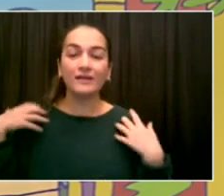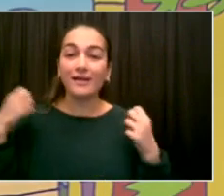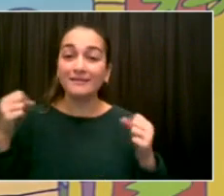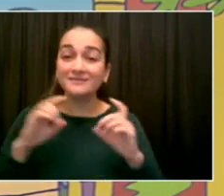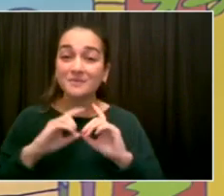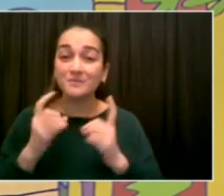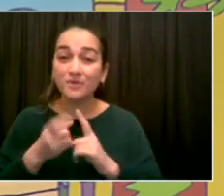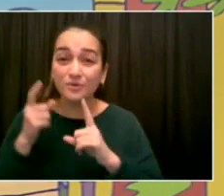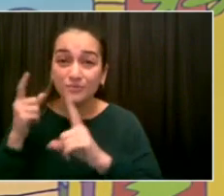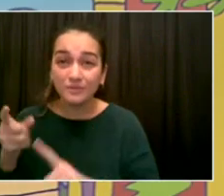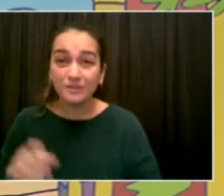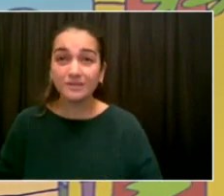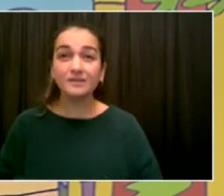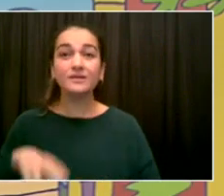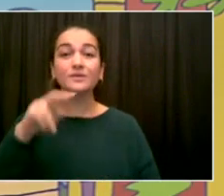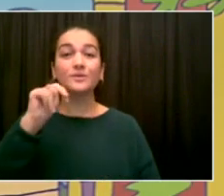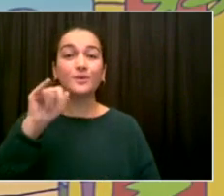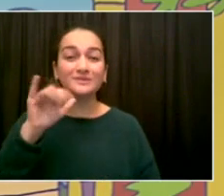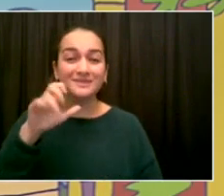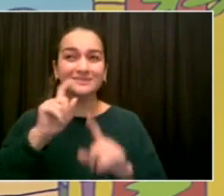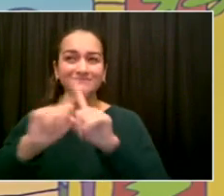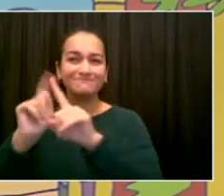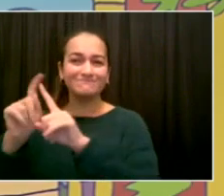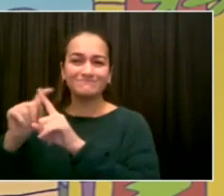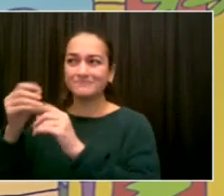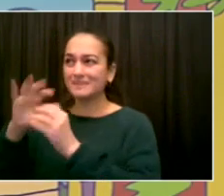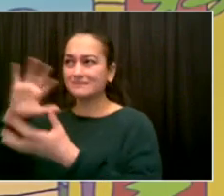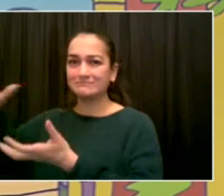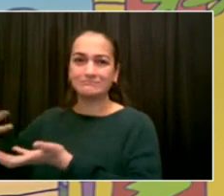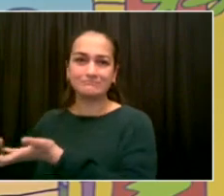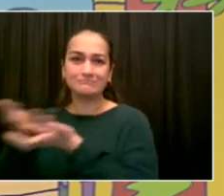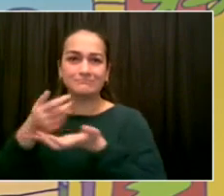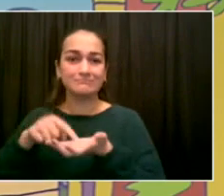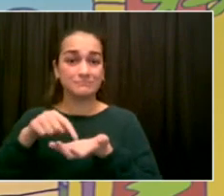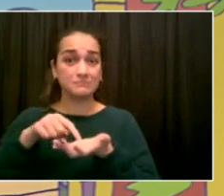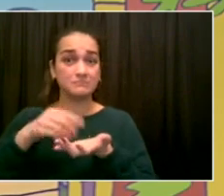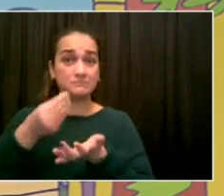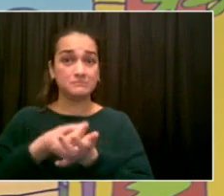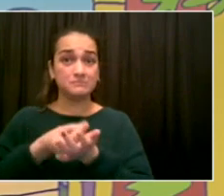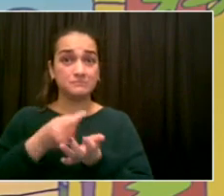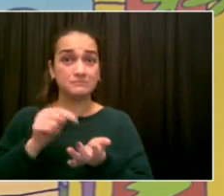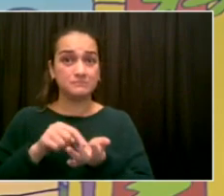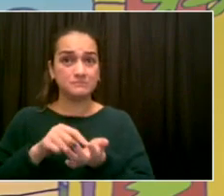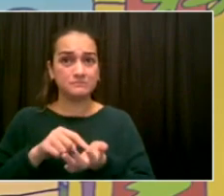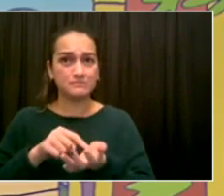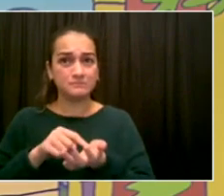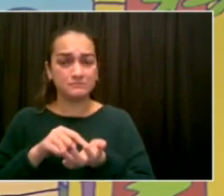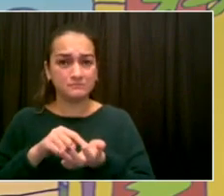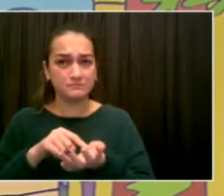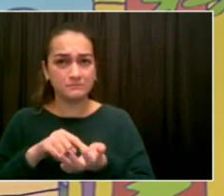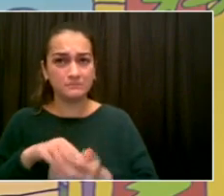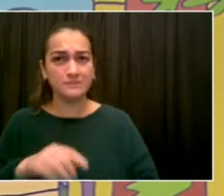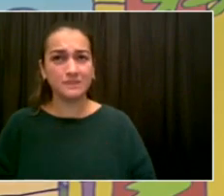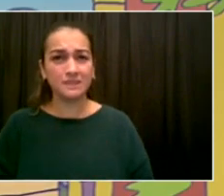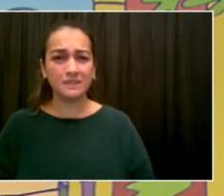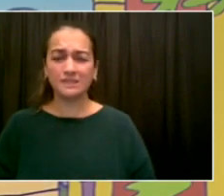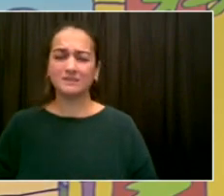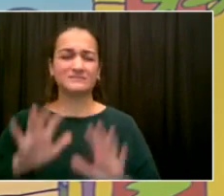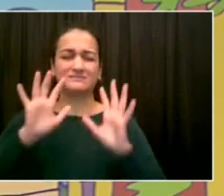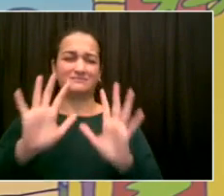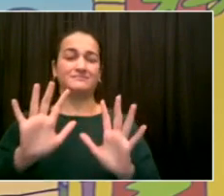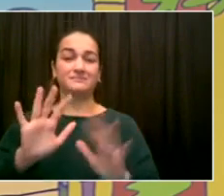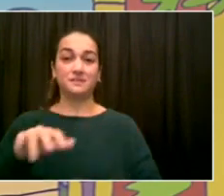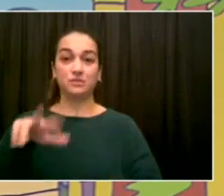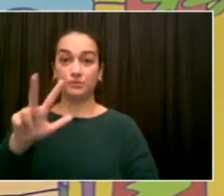how did we get to the point where they were able to take this much money? So, you know, some of it